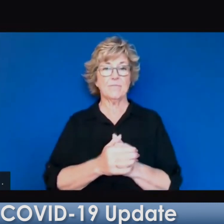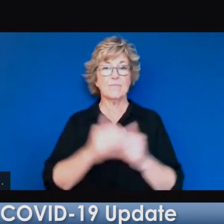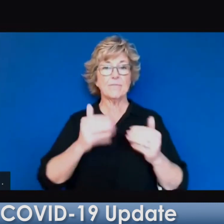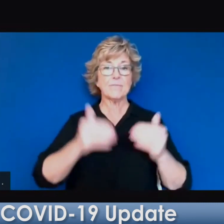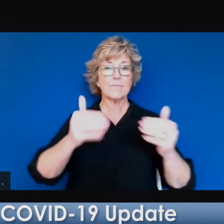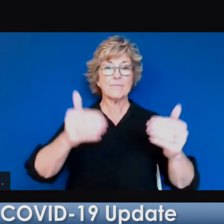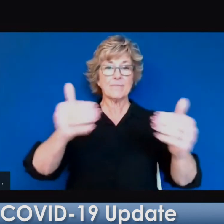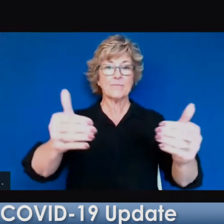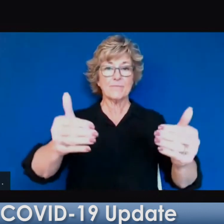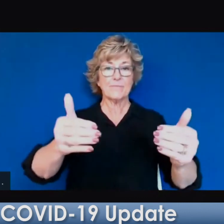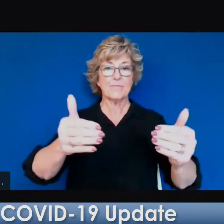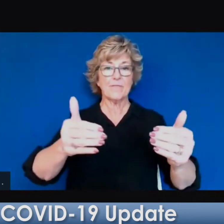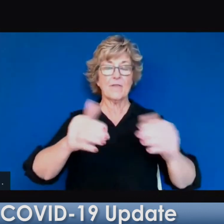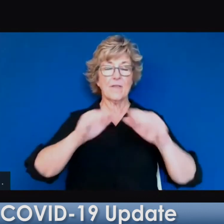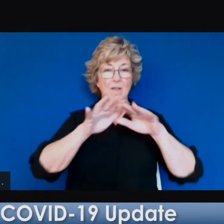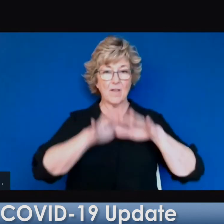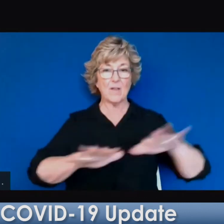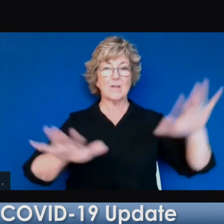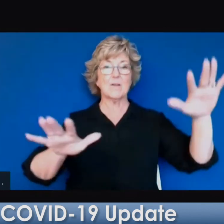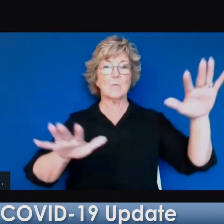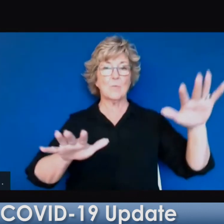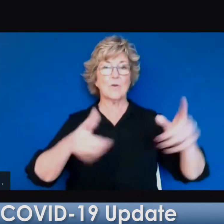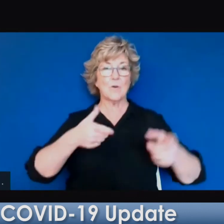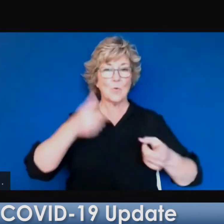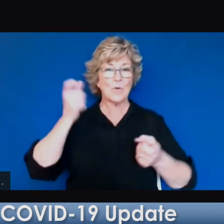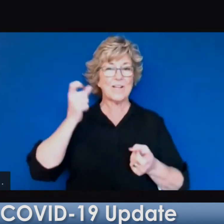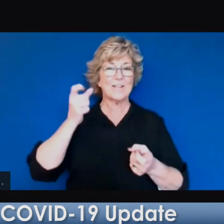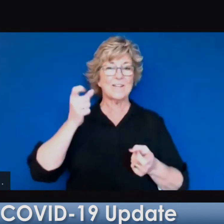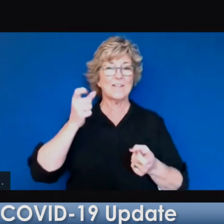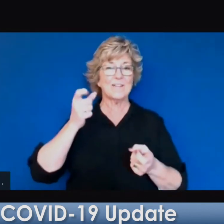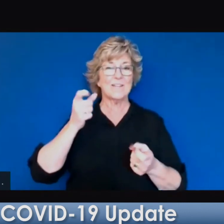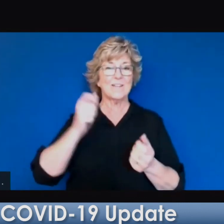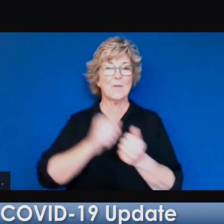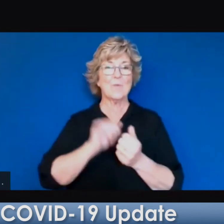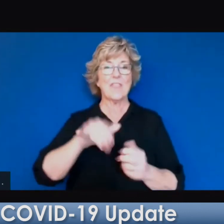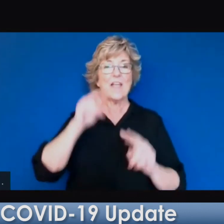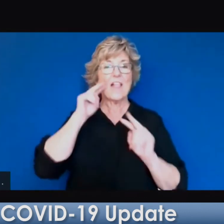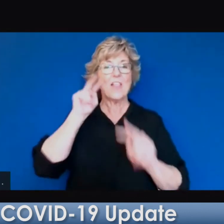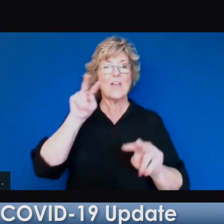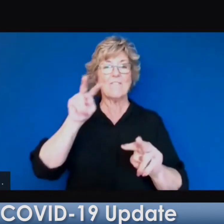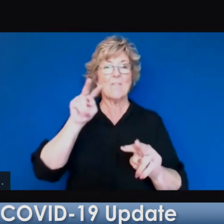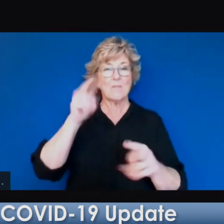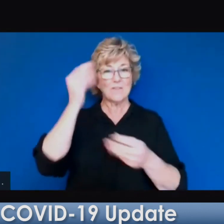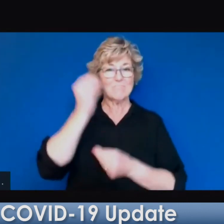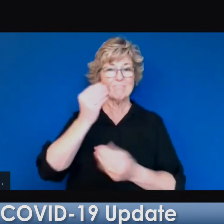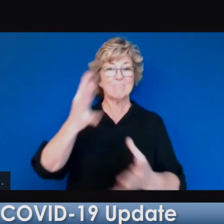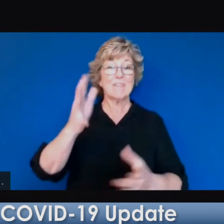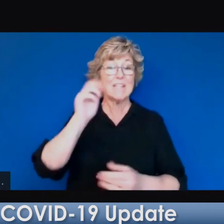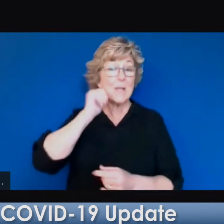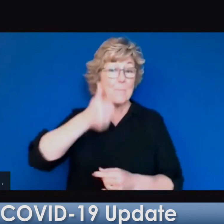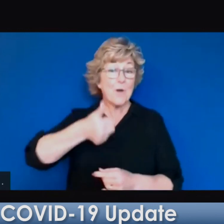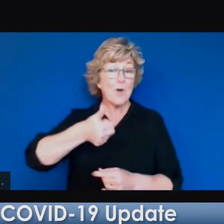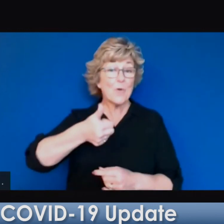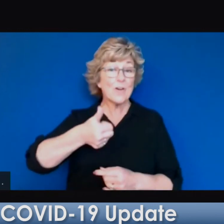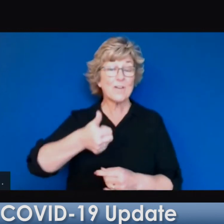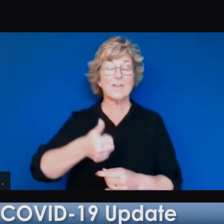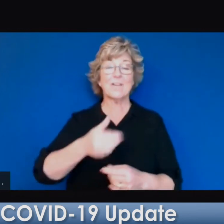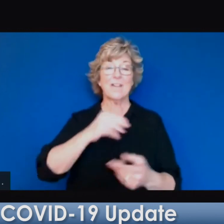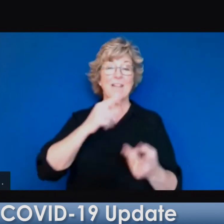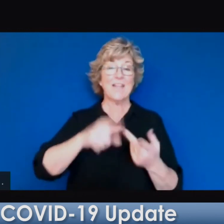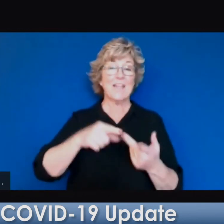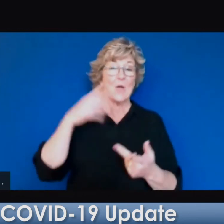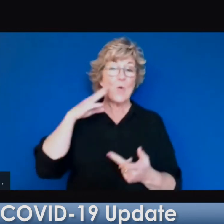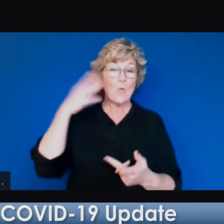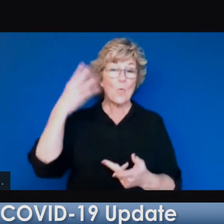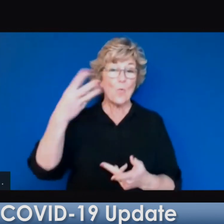has been advanced through Operation Warp Speed. With that, look forward to updating you tomorrow, updating you